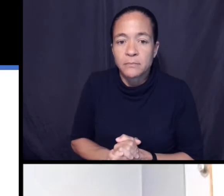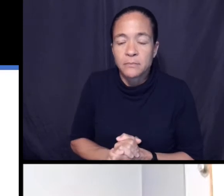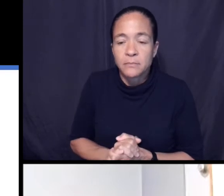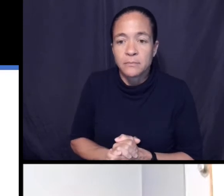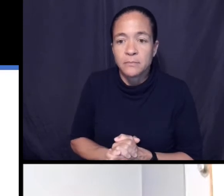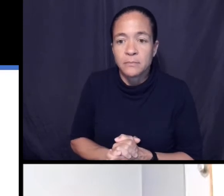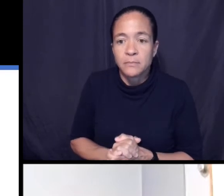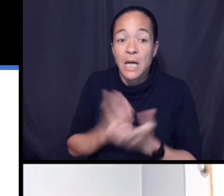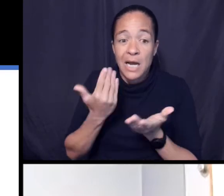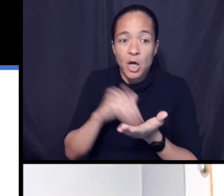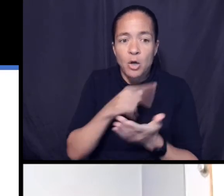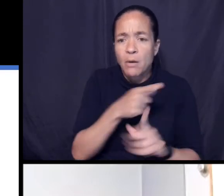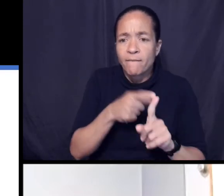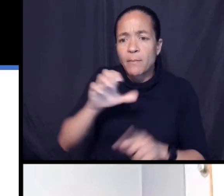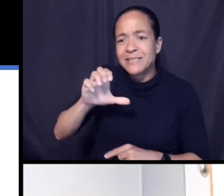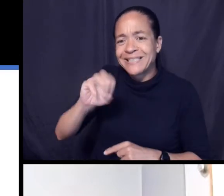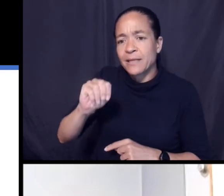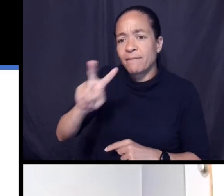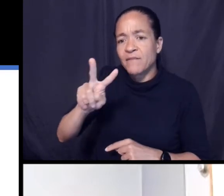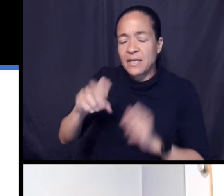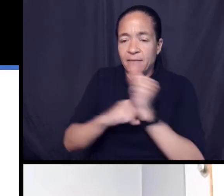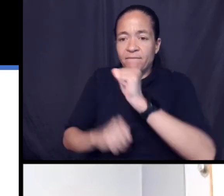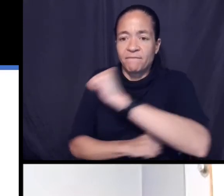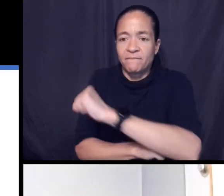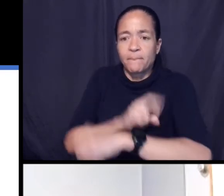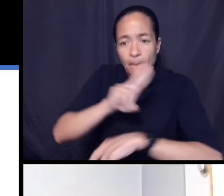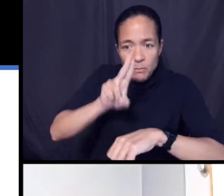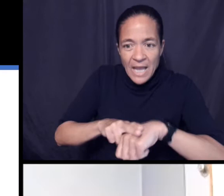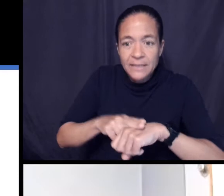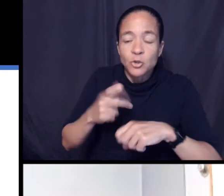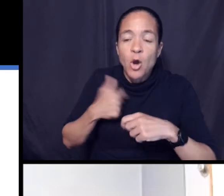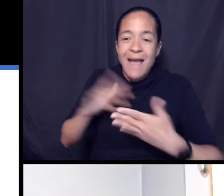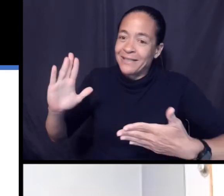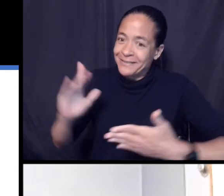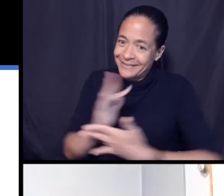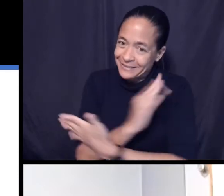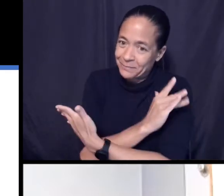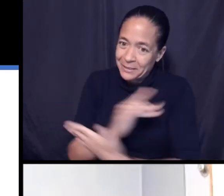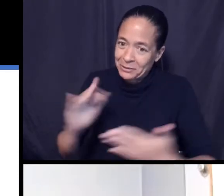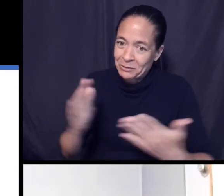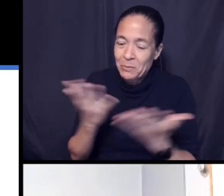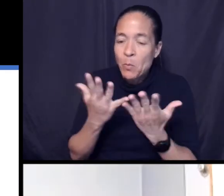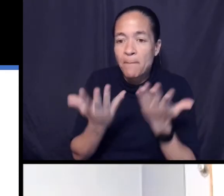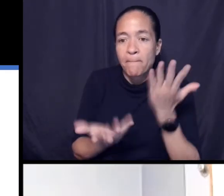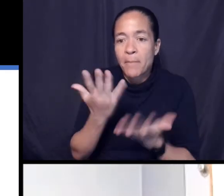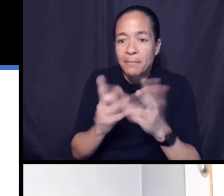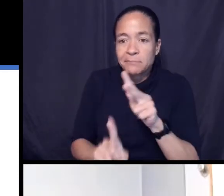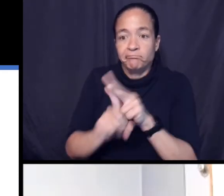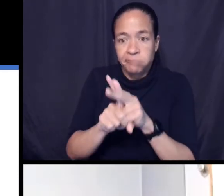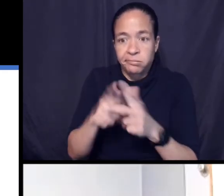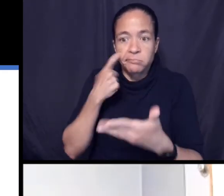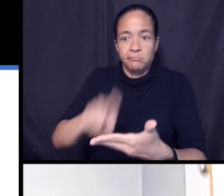So again, this is from the National CMV Foundation. There is a huge spectrum of what can be seen with